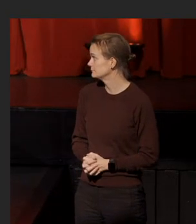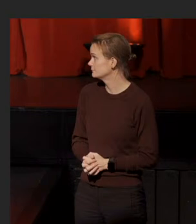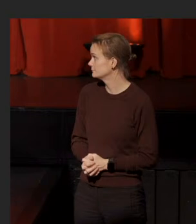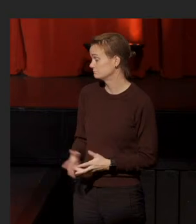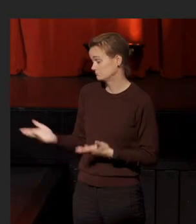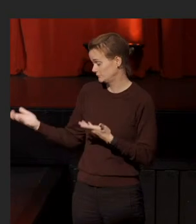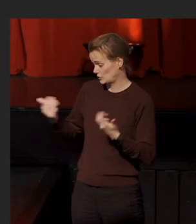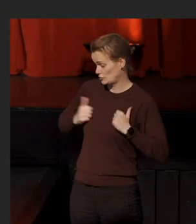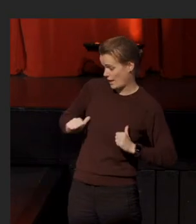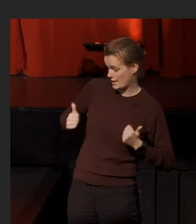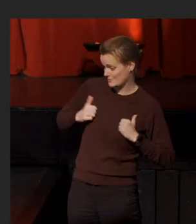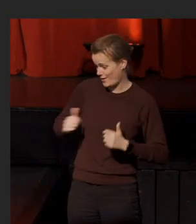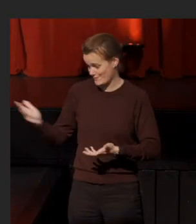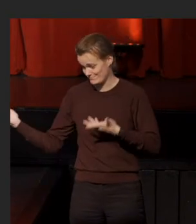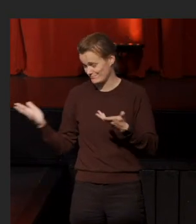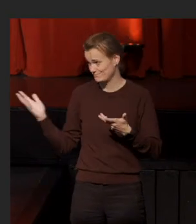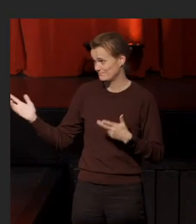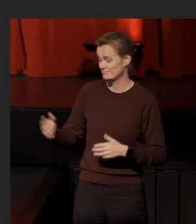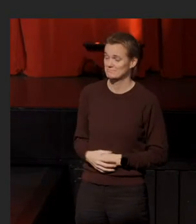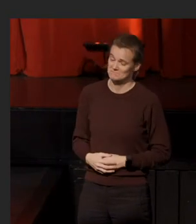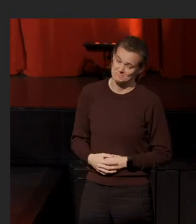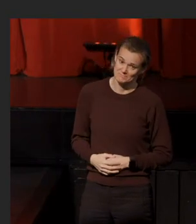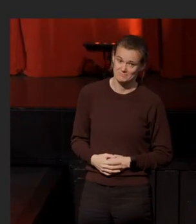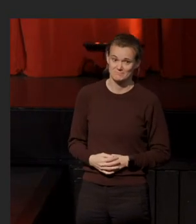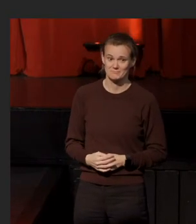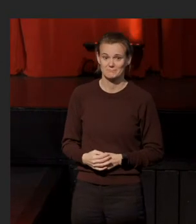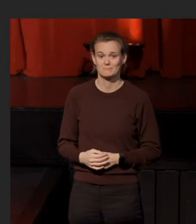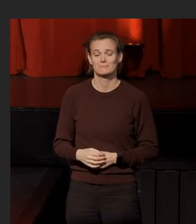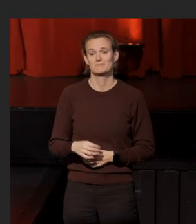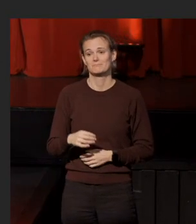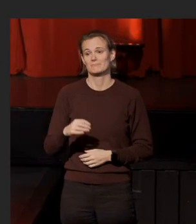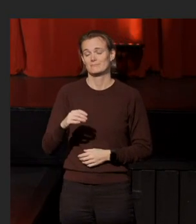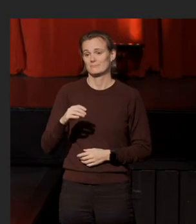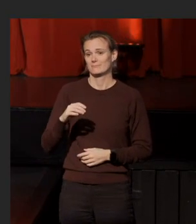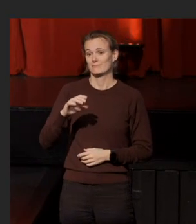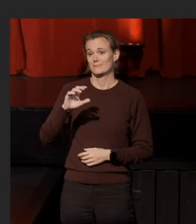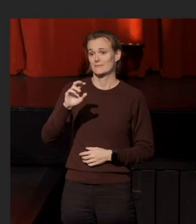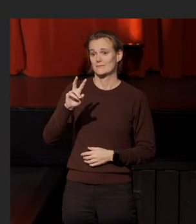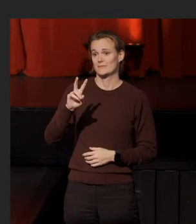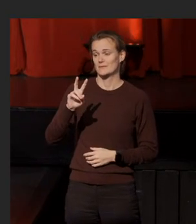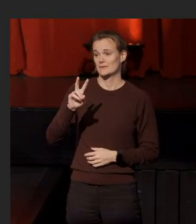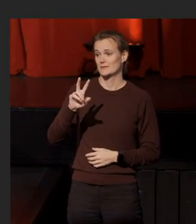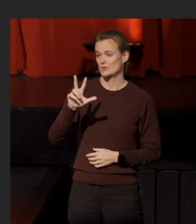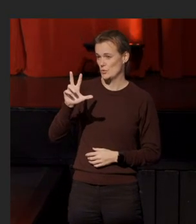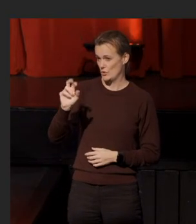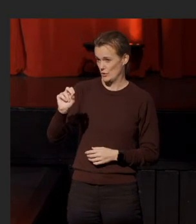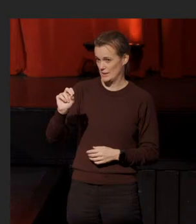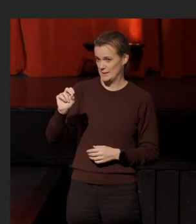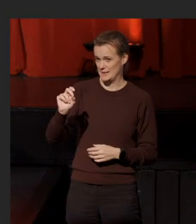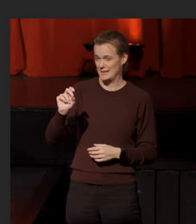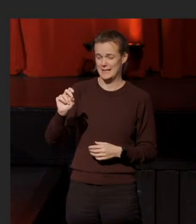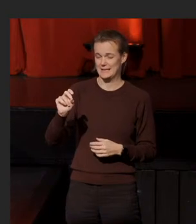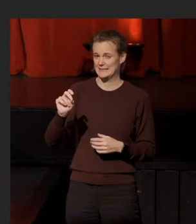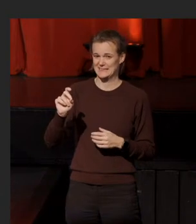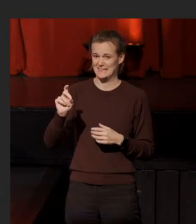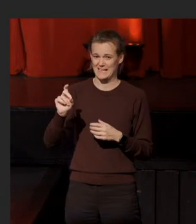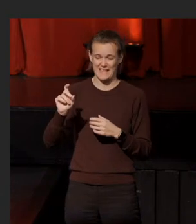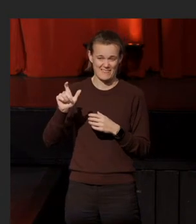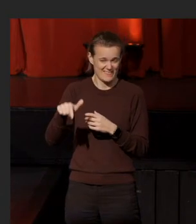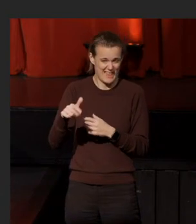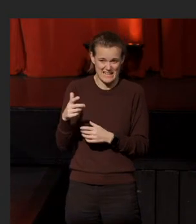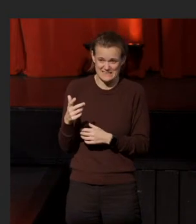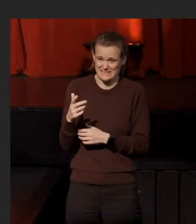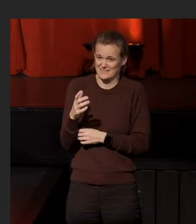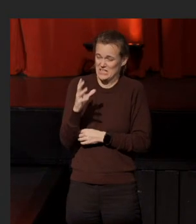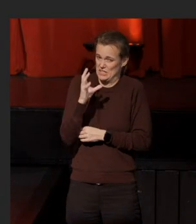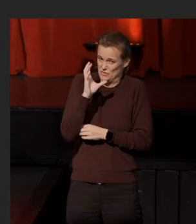can take a crack. Go for it. All right. So Section 230 is a rather obscure piece of U.S. Regulation